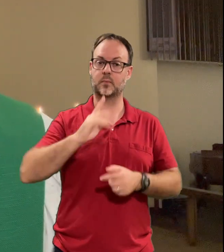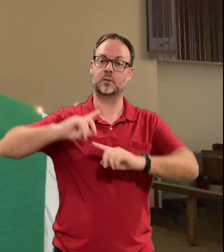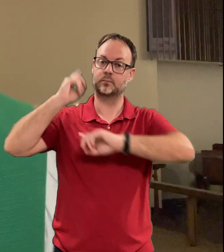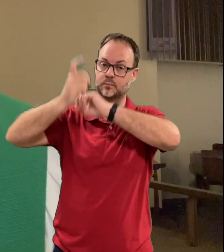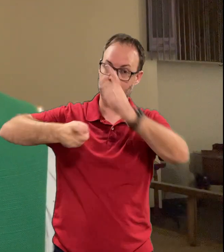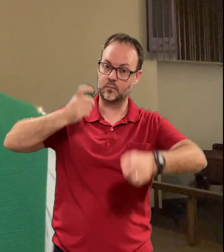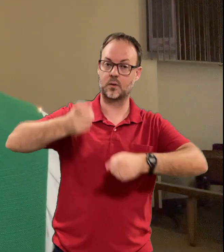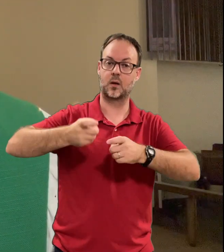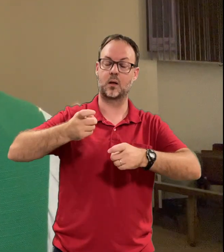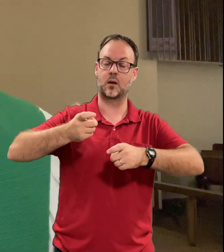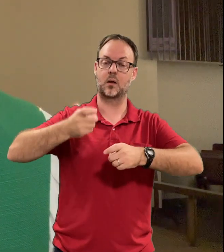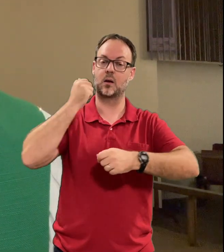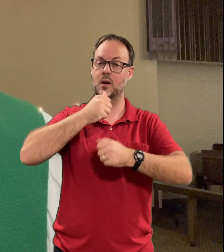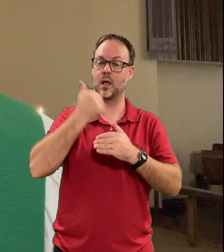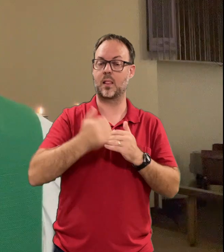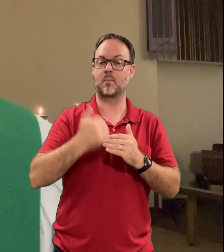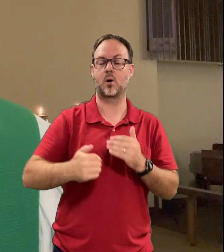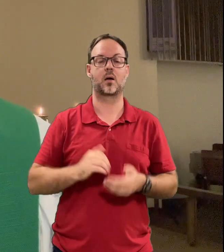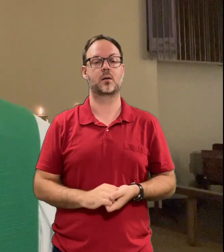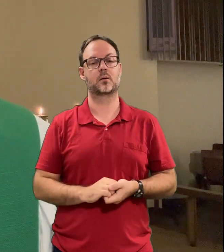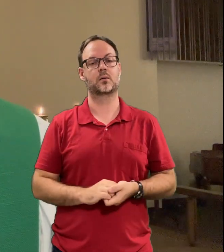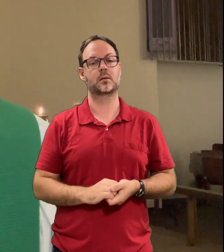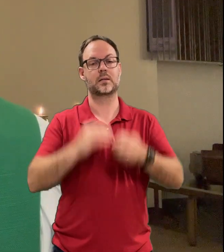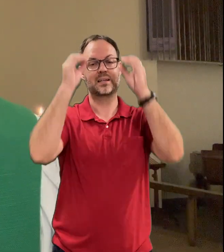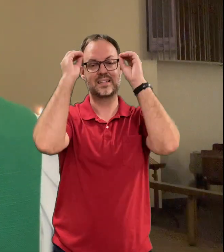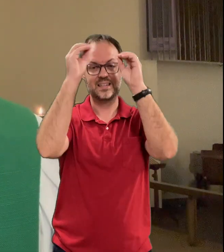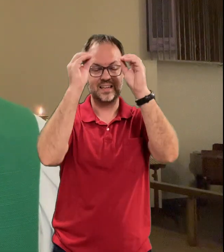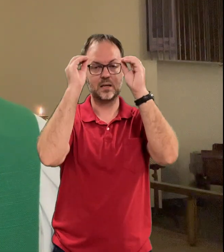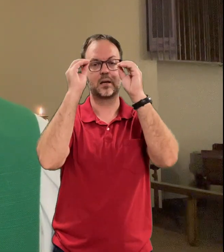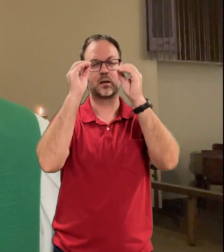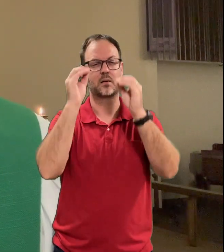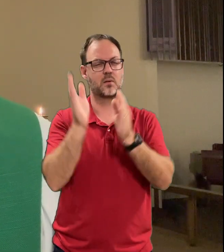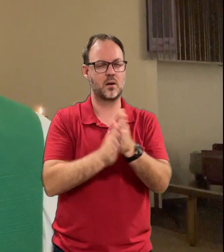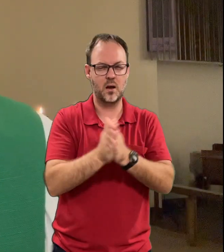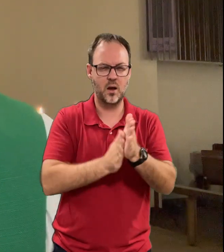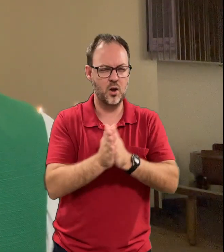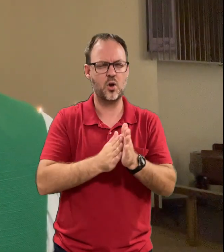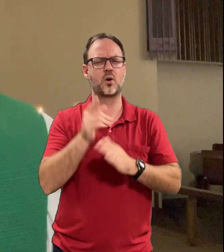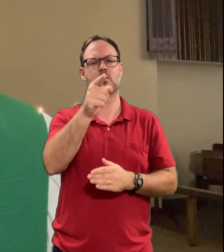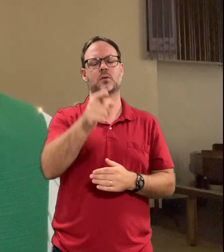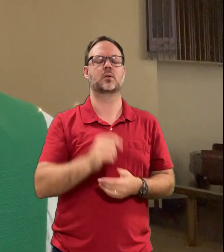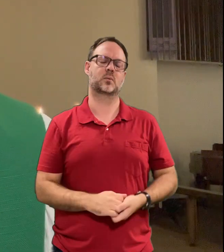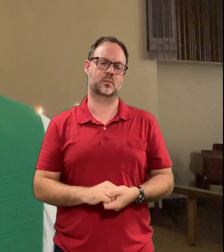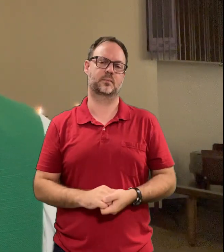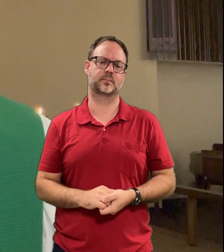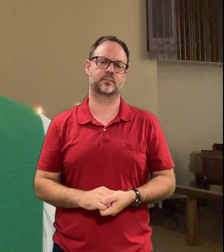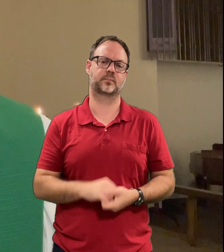God's generous daily bread teaches you and drives